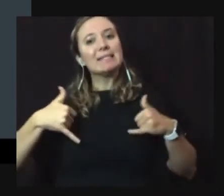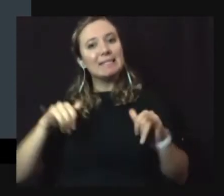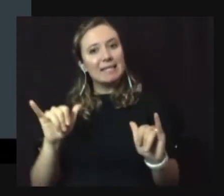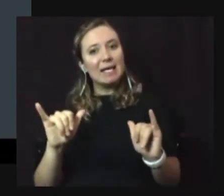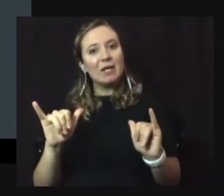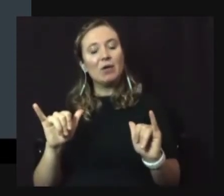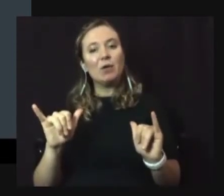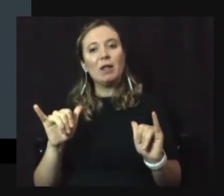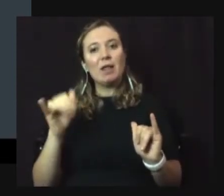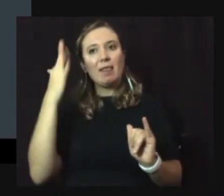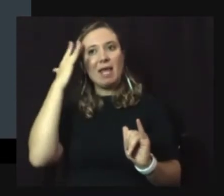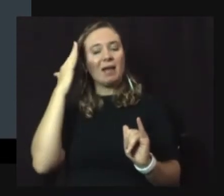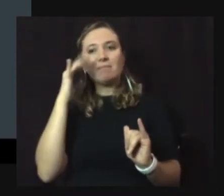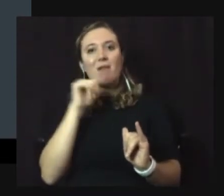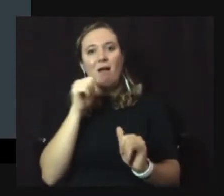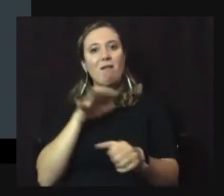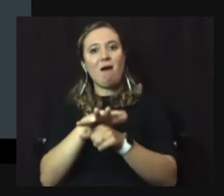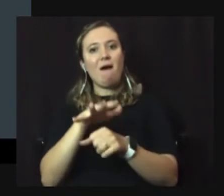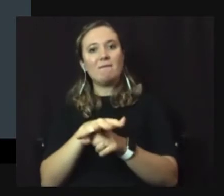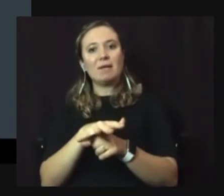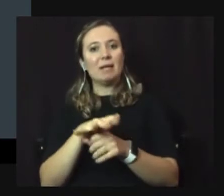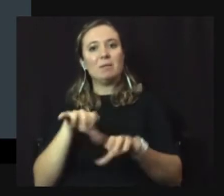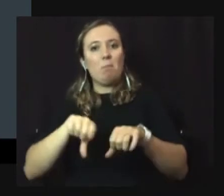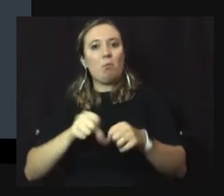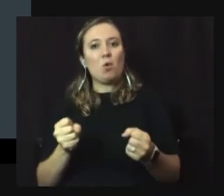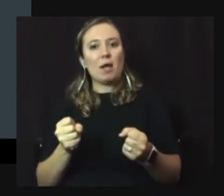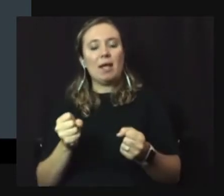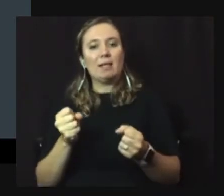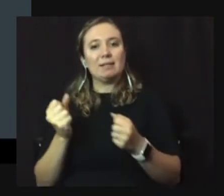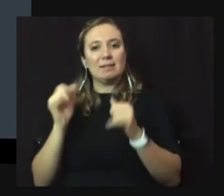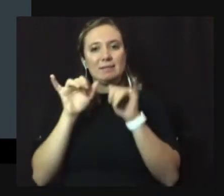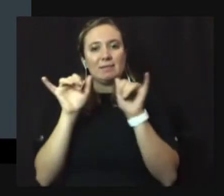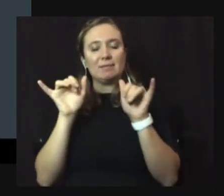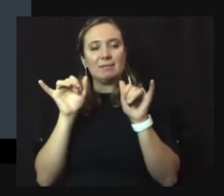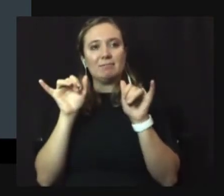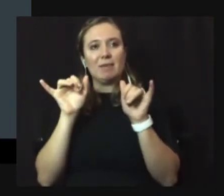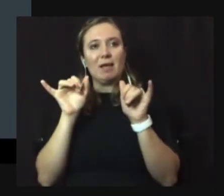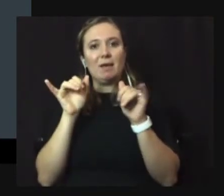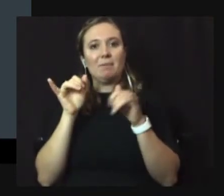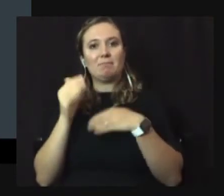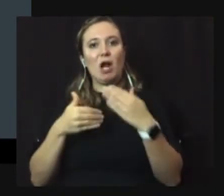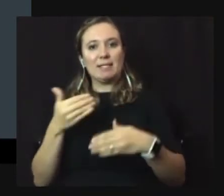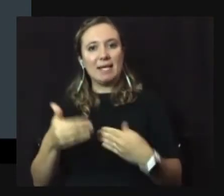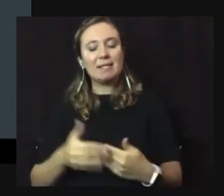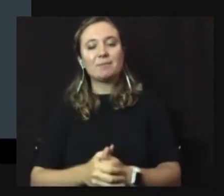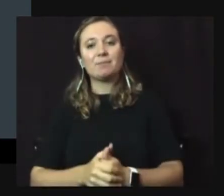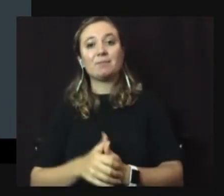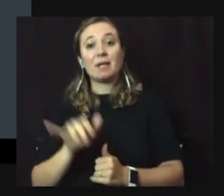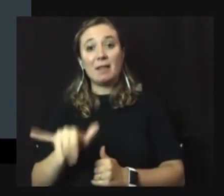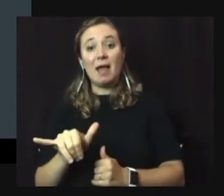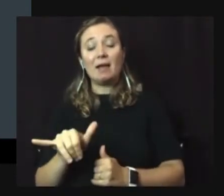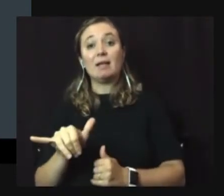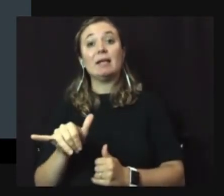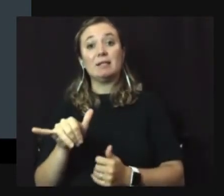deficit-based. It's still going to be broken somehow. And that is a form of